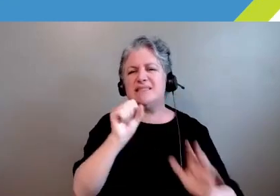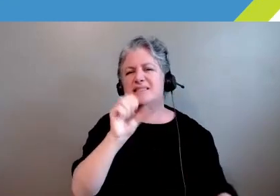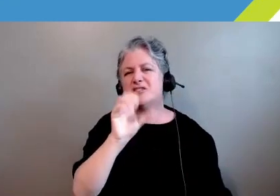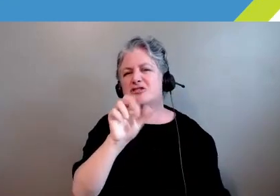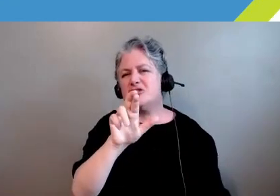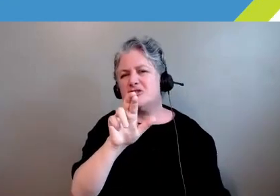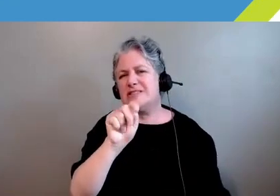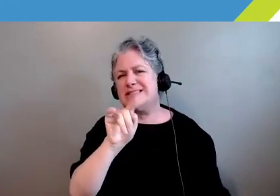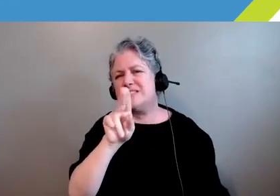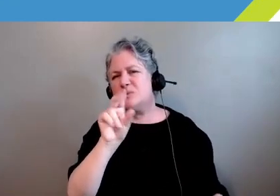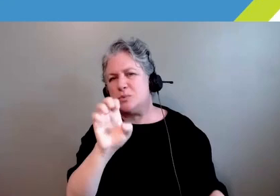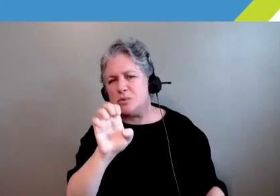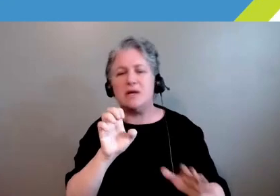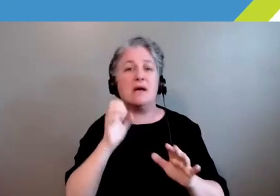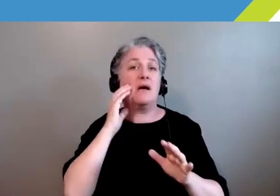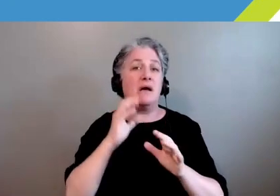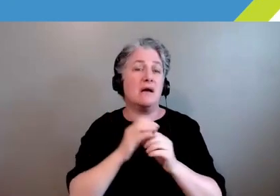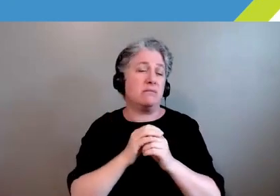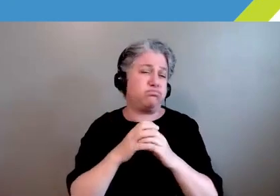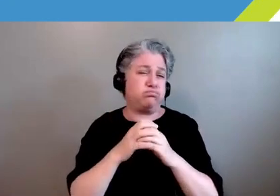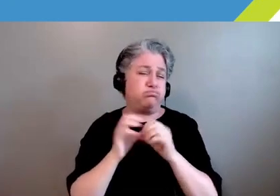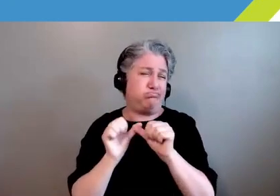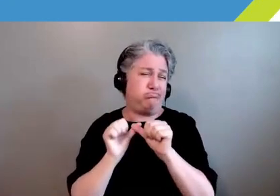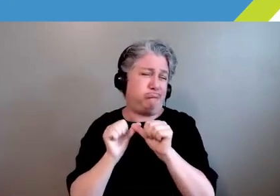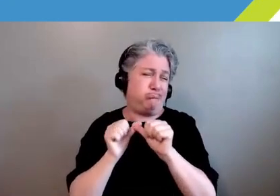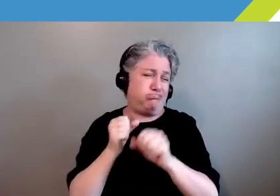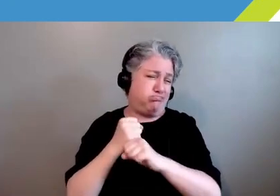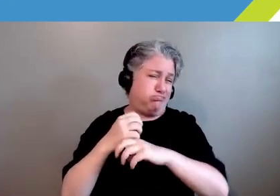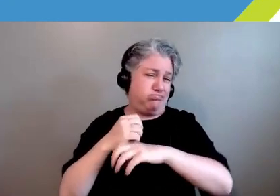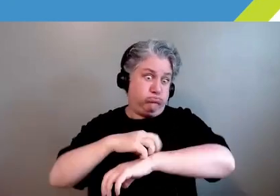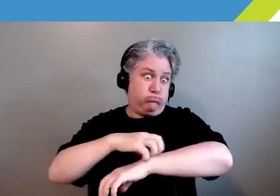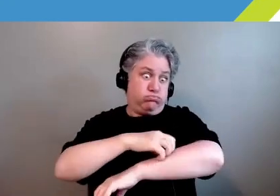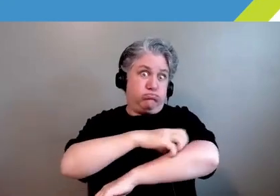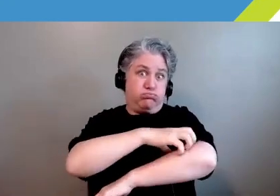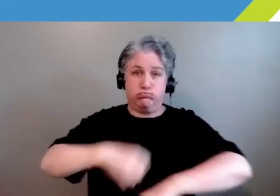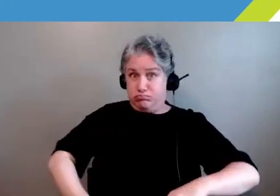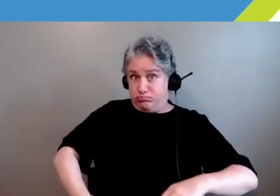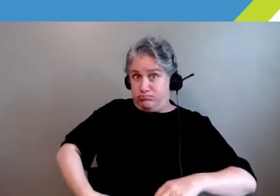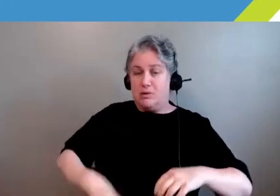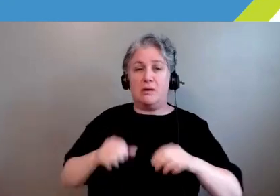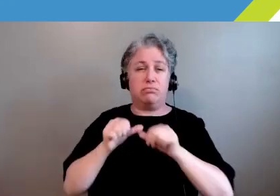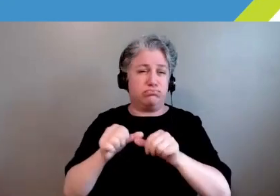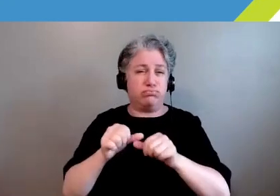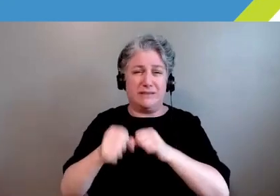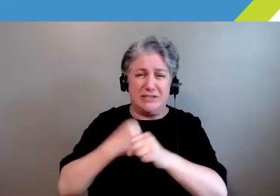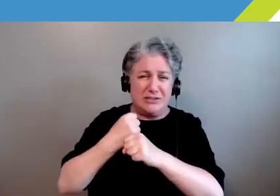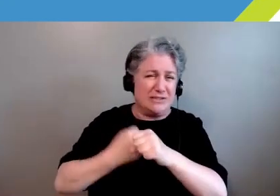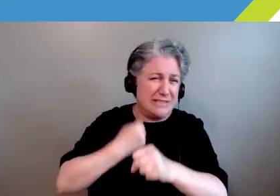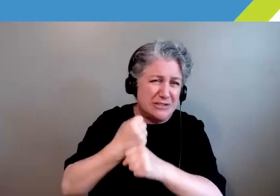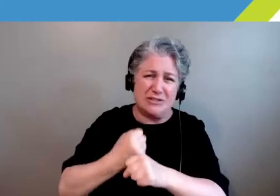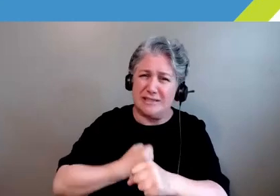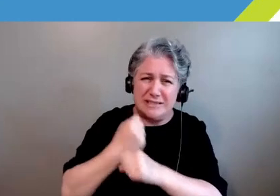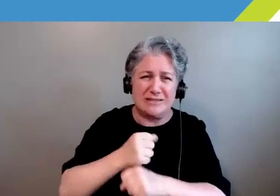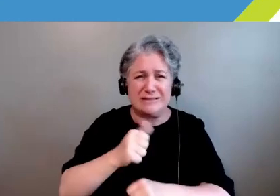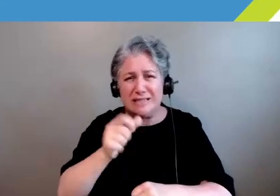get when you have long-term inflammation. You live with this disease for decades and decades and decades and decades. The